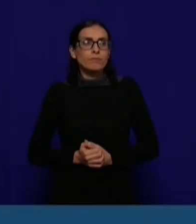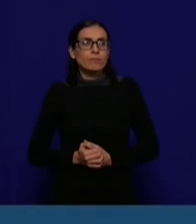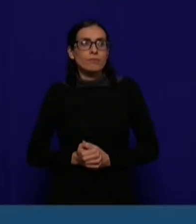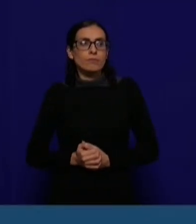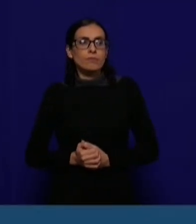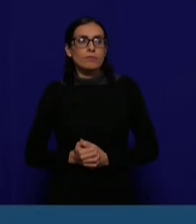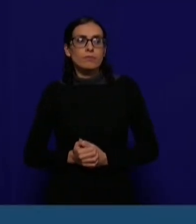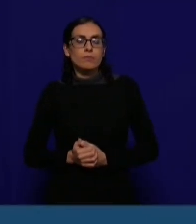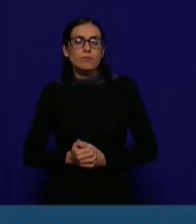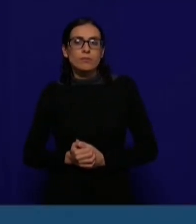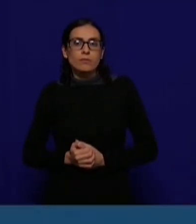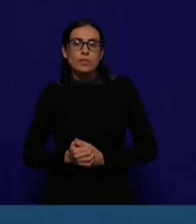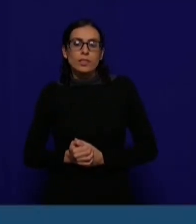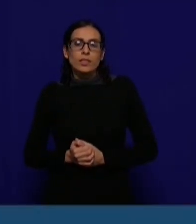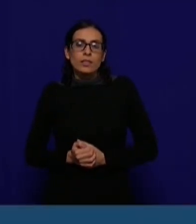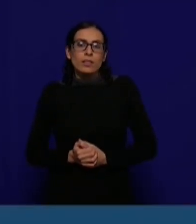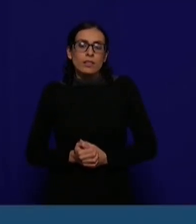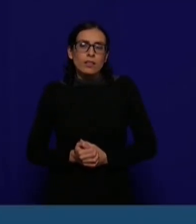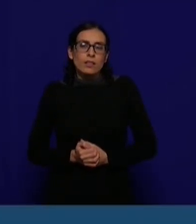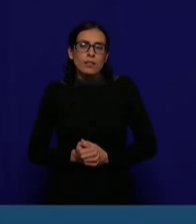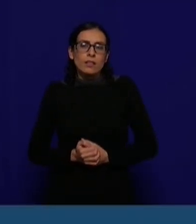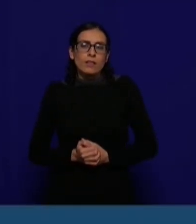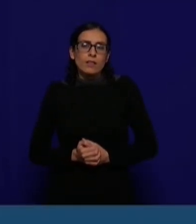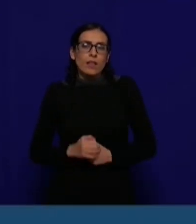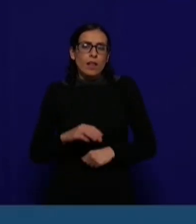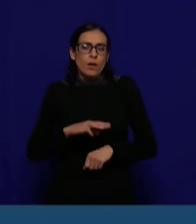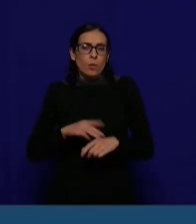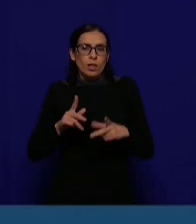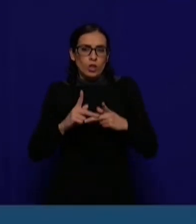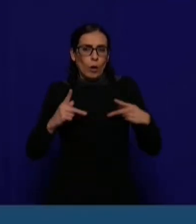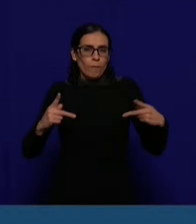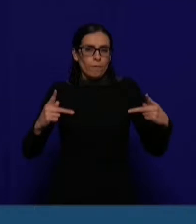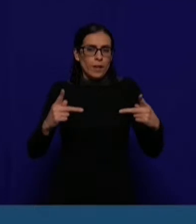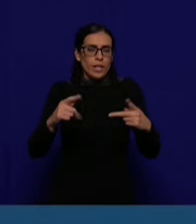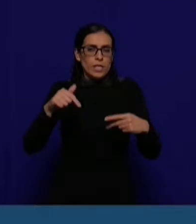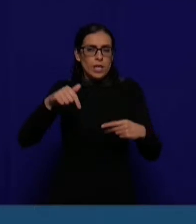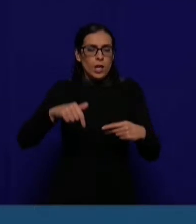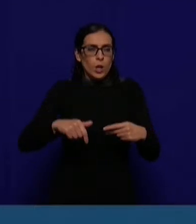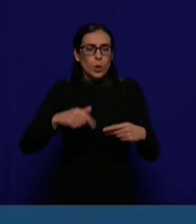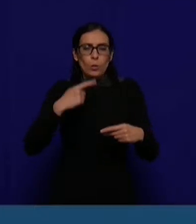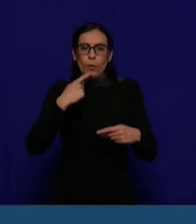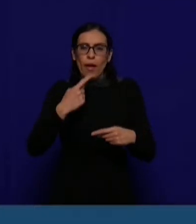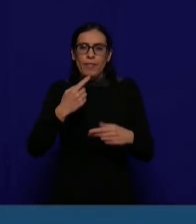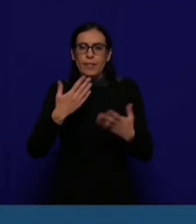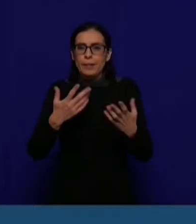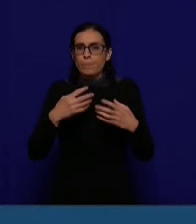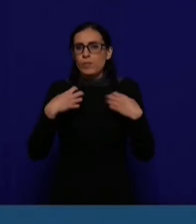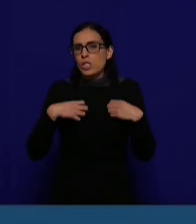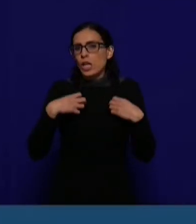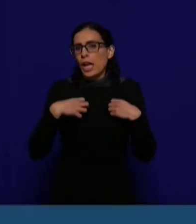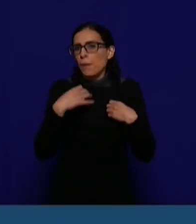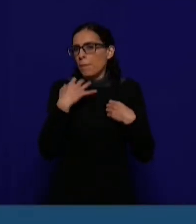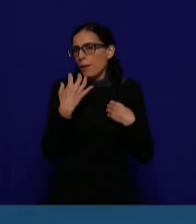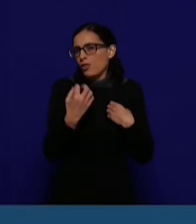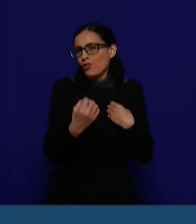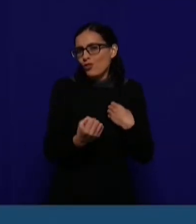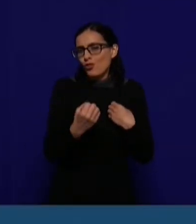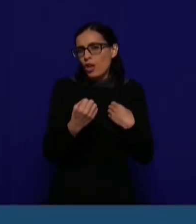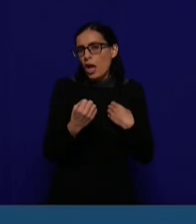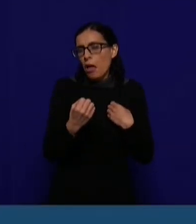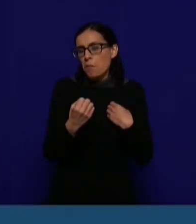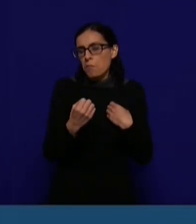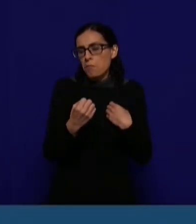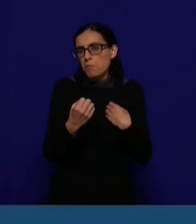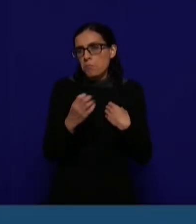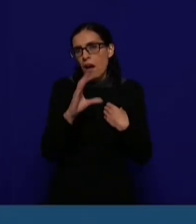nofsinhar it-tajjeb. Waqt il-konferenza semmejt kif l-iskejjel ma kienx hemm każijiet sostanzjali